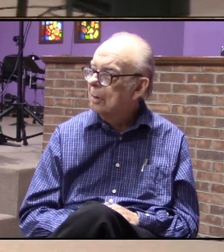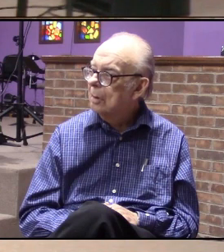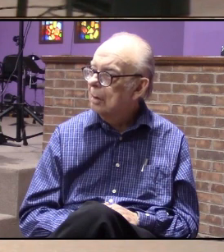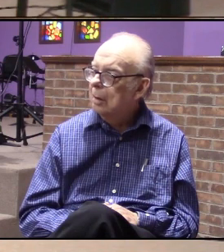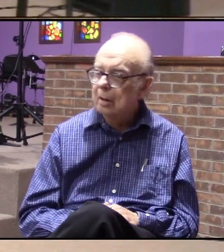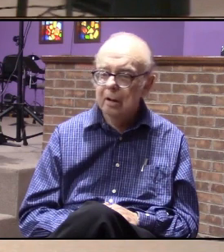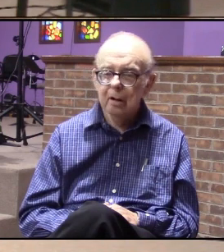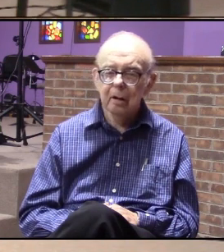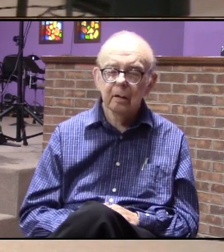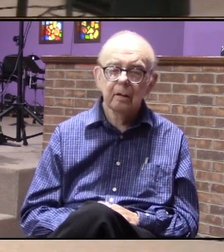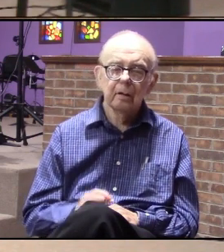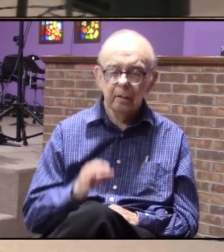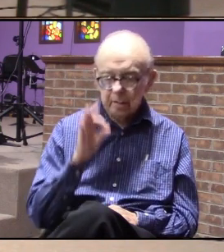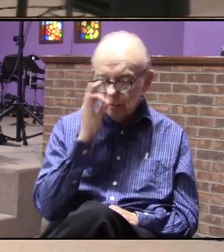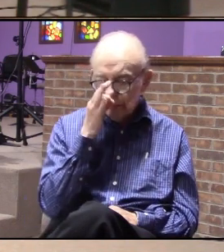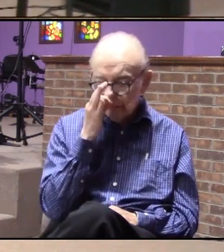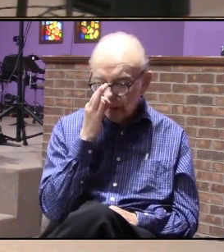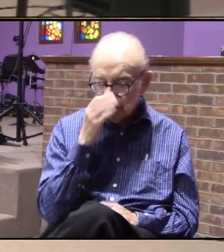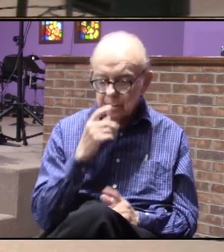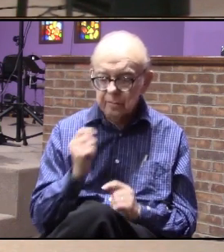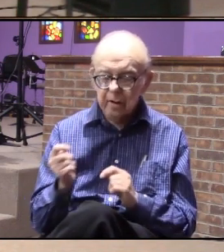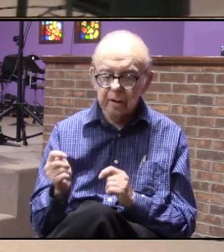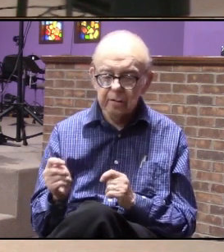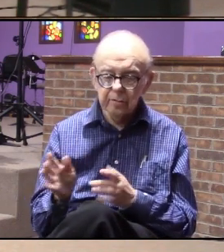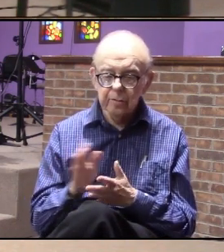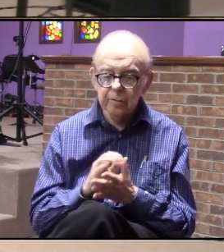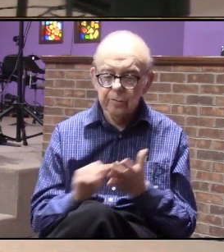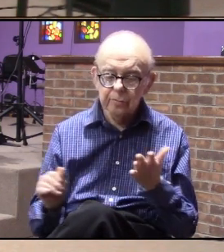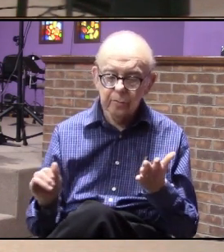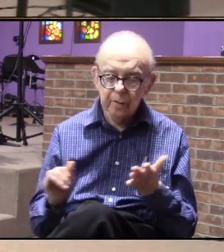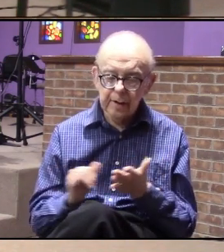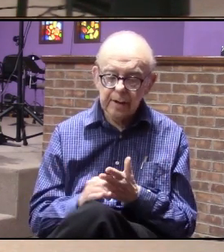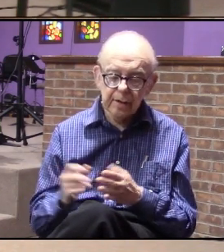the fox is out there trying to destroy the sheep.